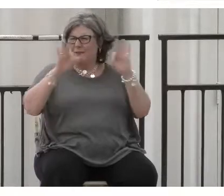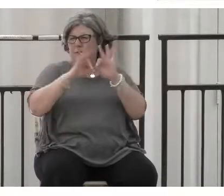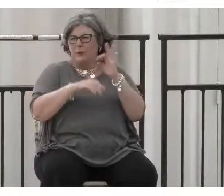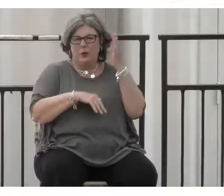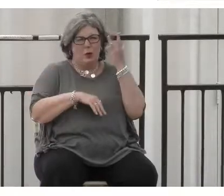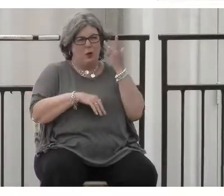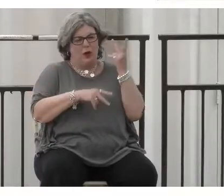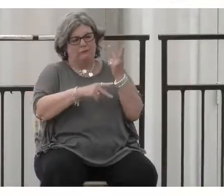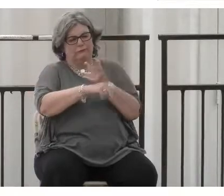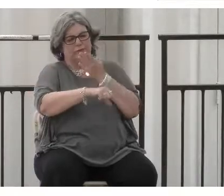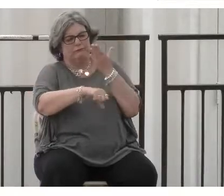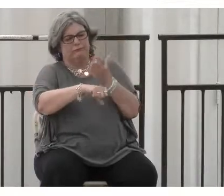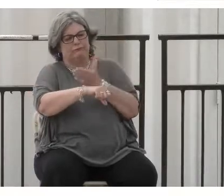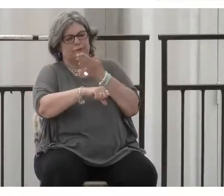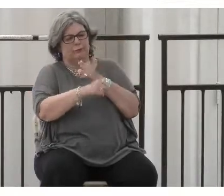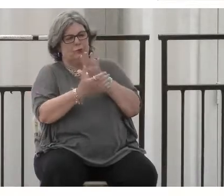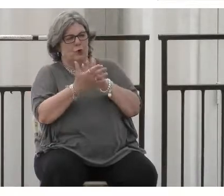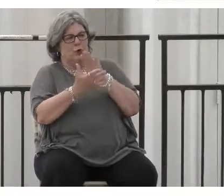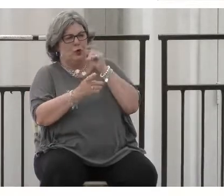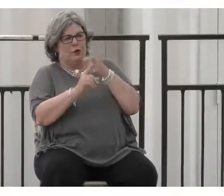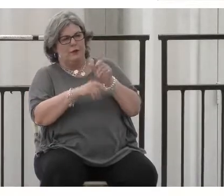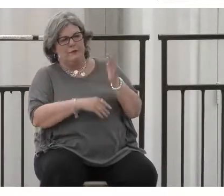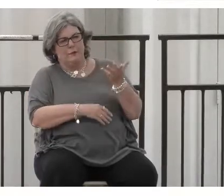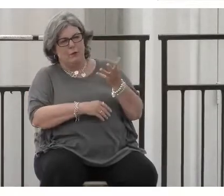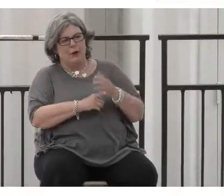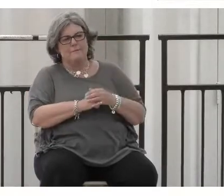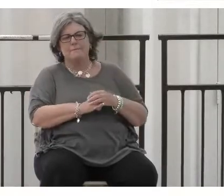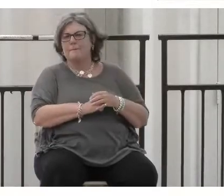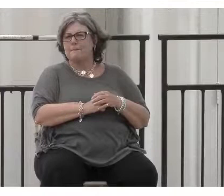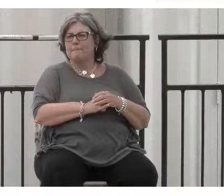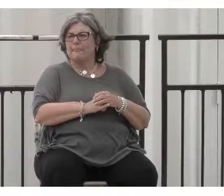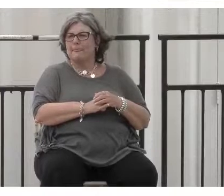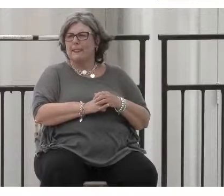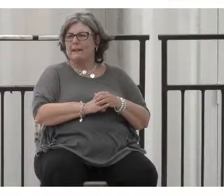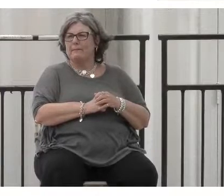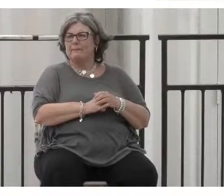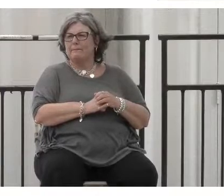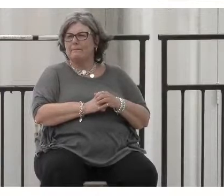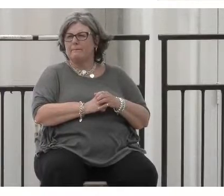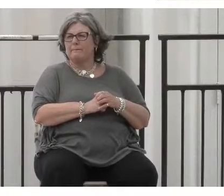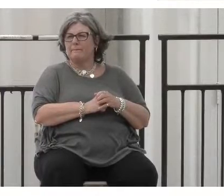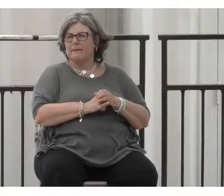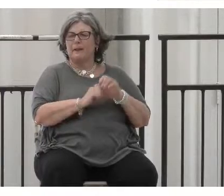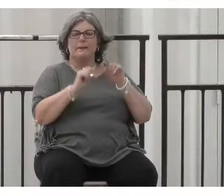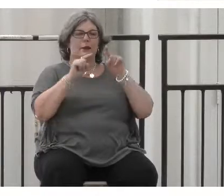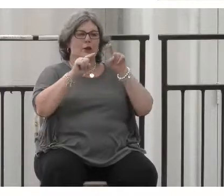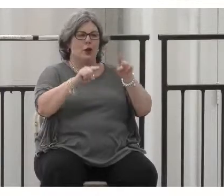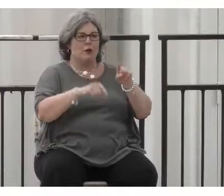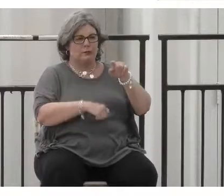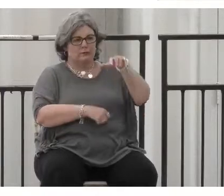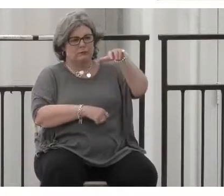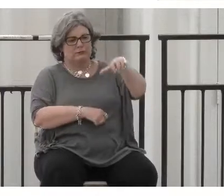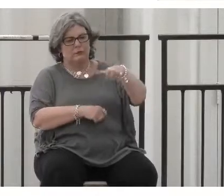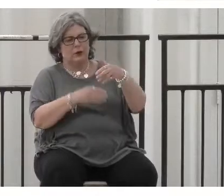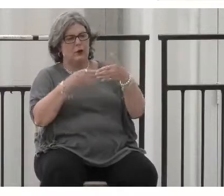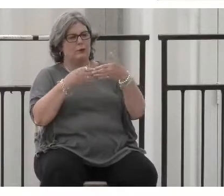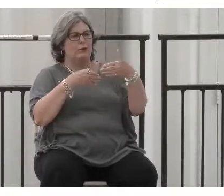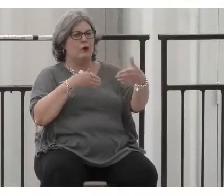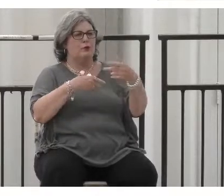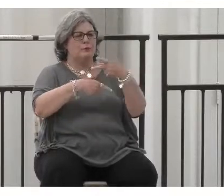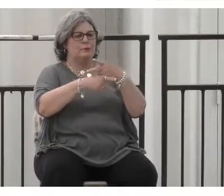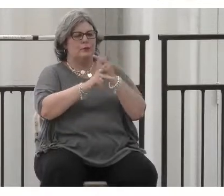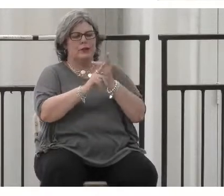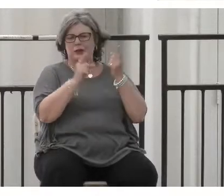house? What are we gaining from that? And then going to the site, doing the actual work, and then the post-production process that happened after